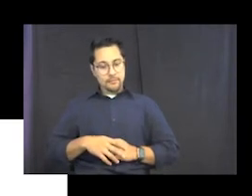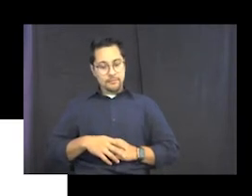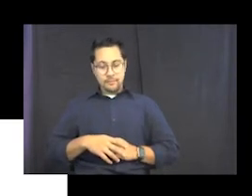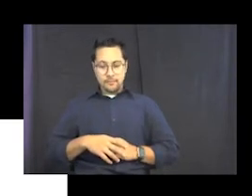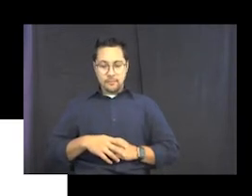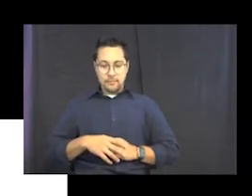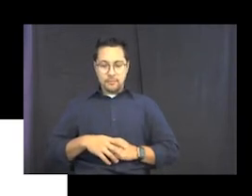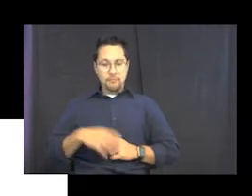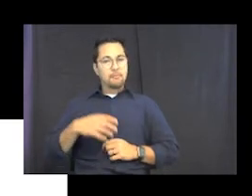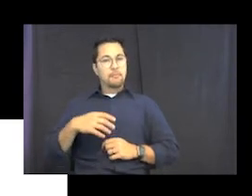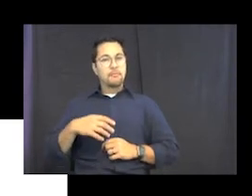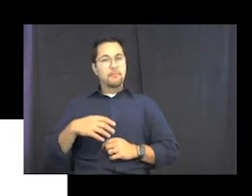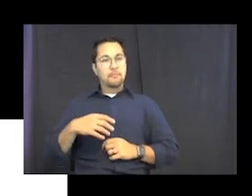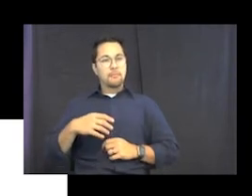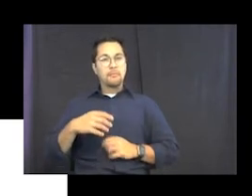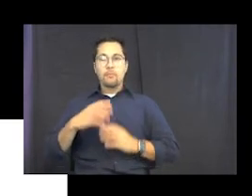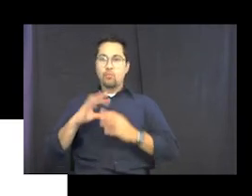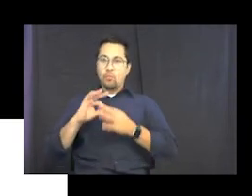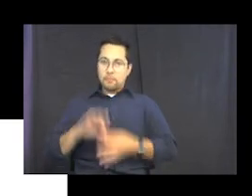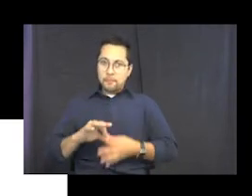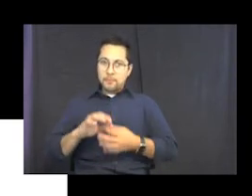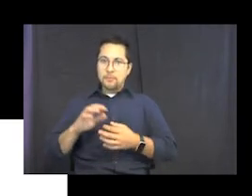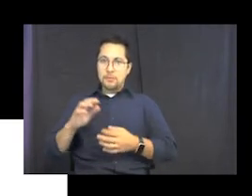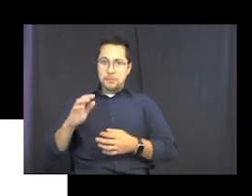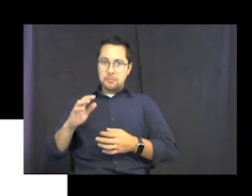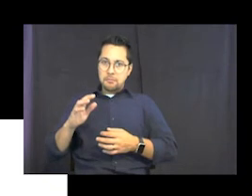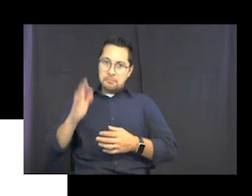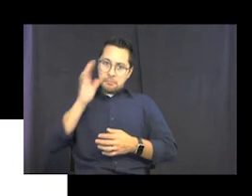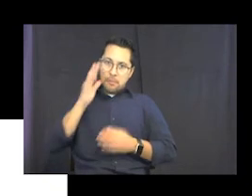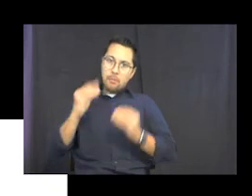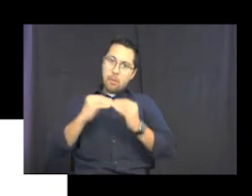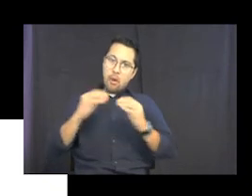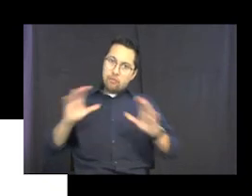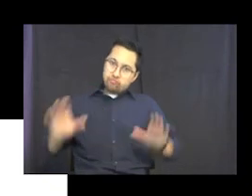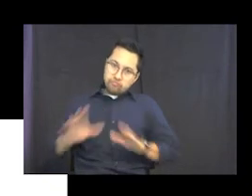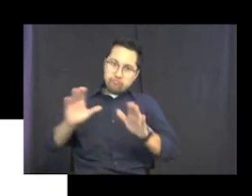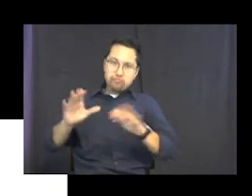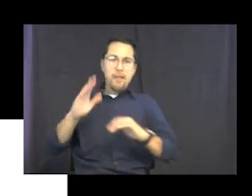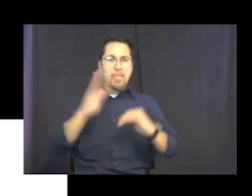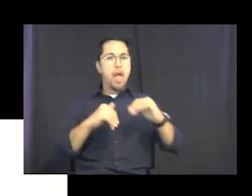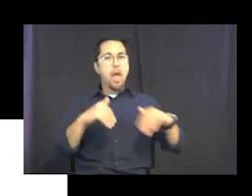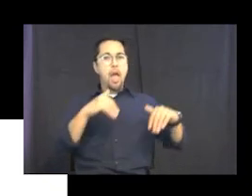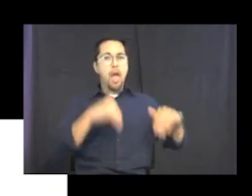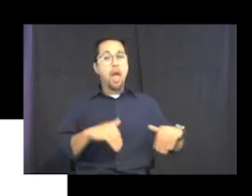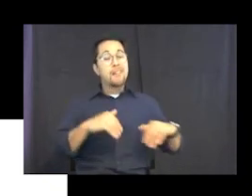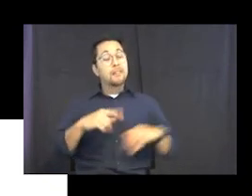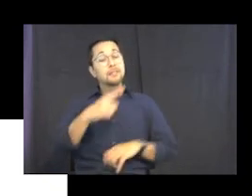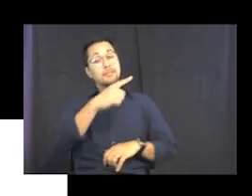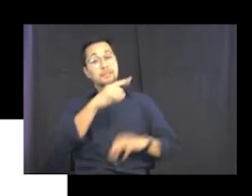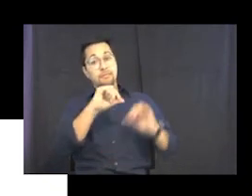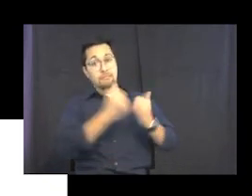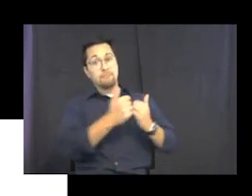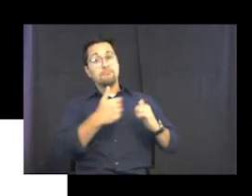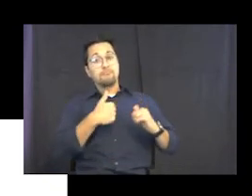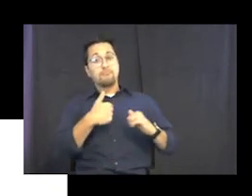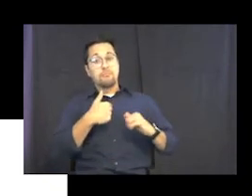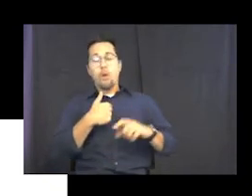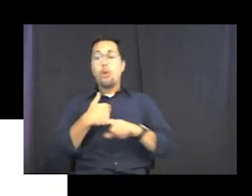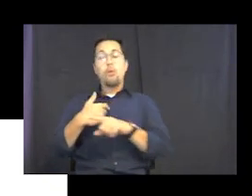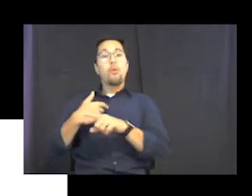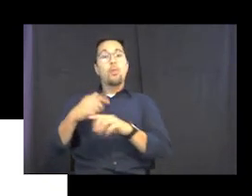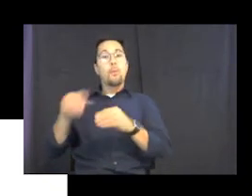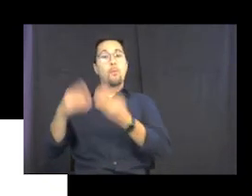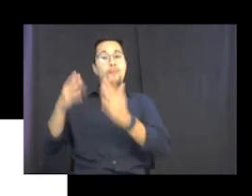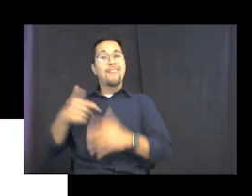doer rather than a bystander in this situation is the provider that I brought with